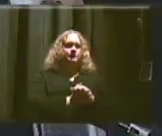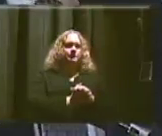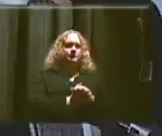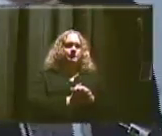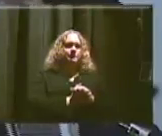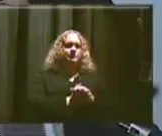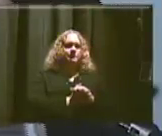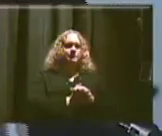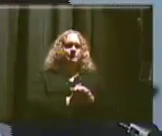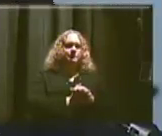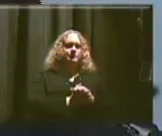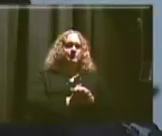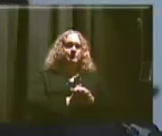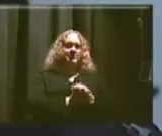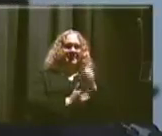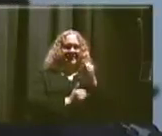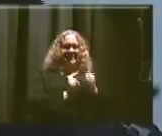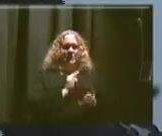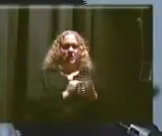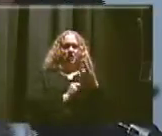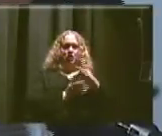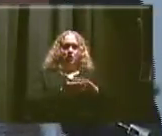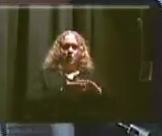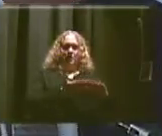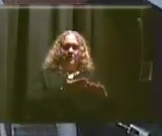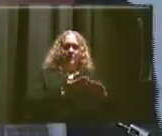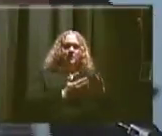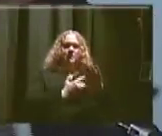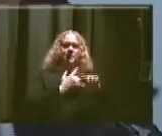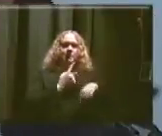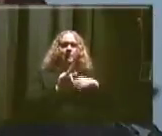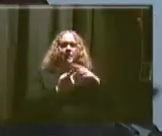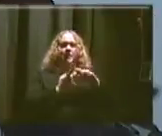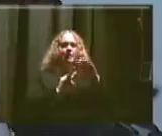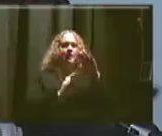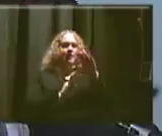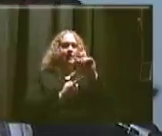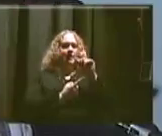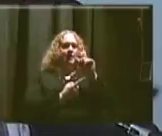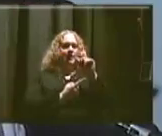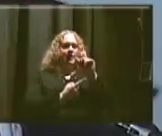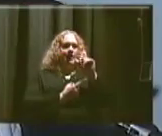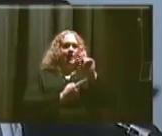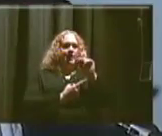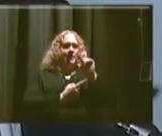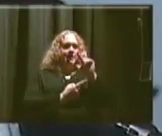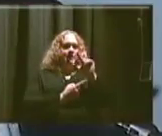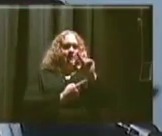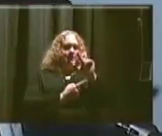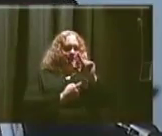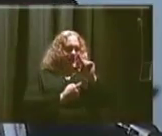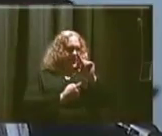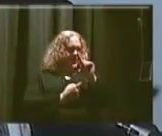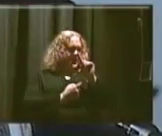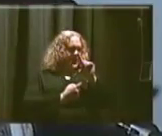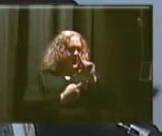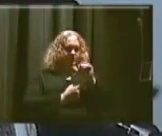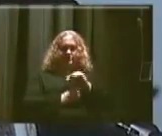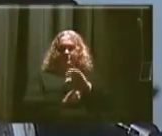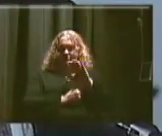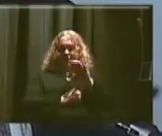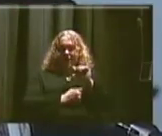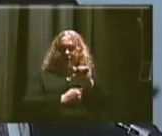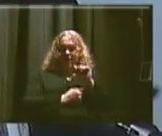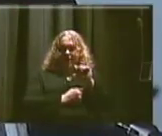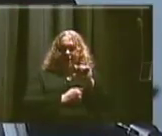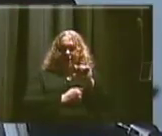The last two waivers have to do with the Catalpa school that will be at Maupin. Of course, this school was one